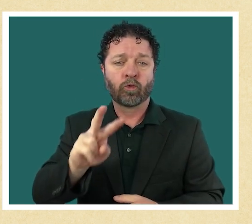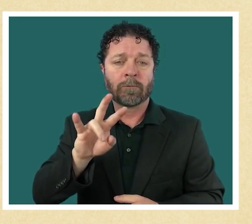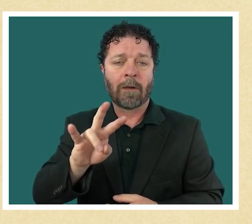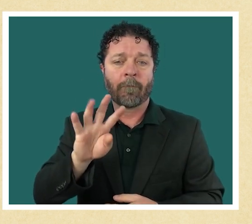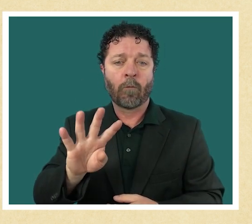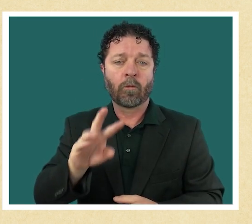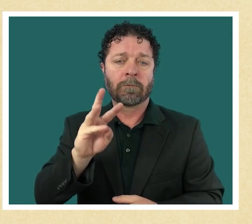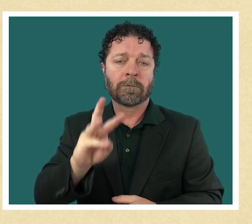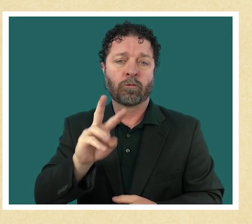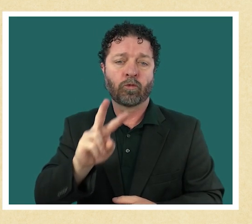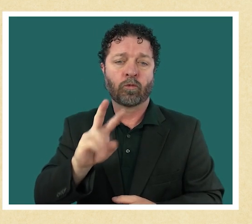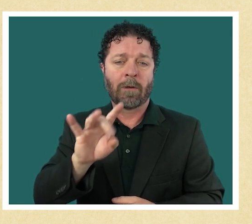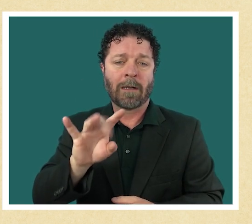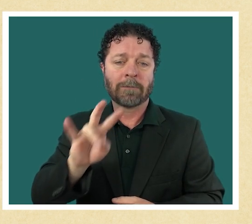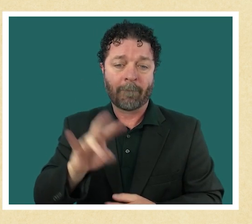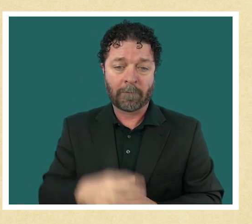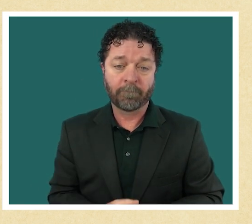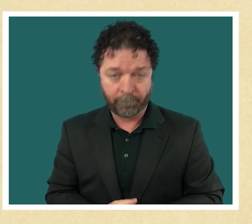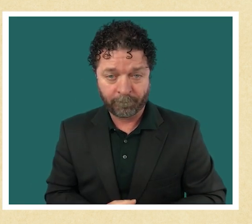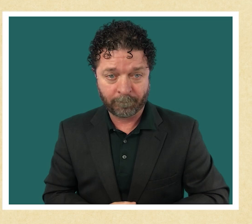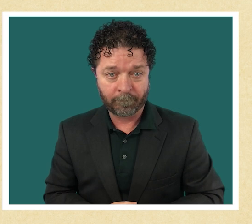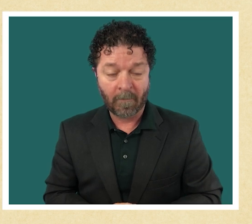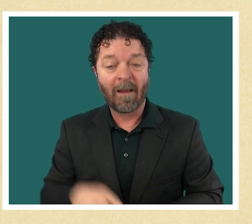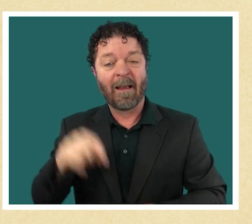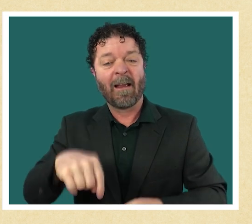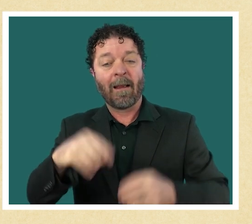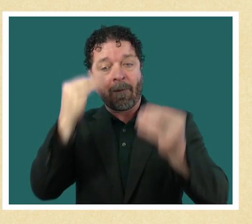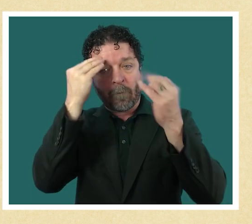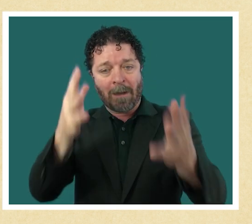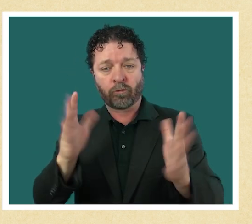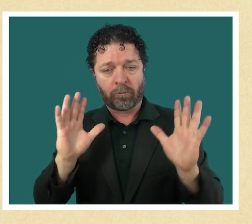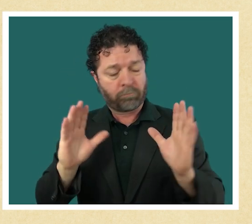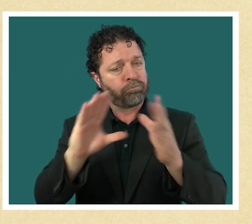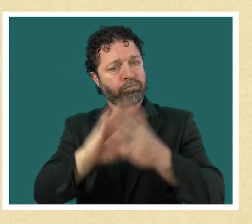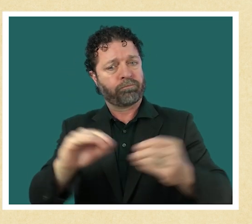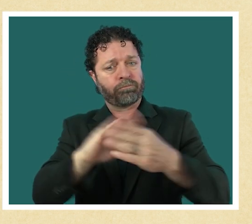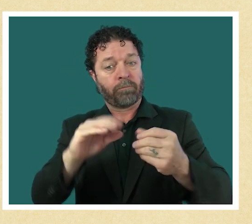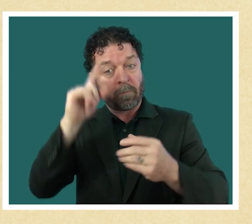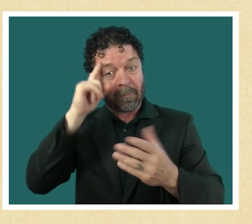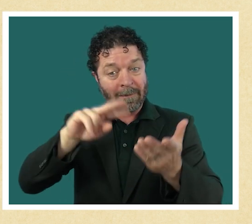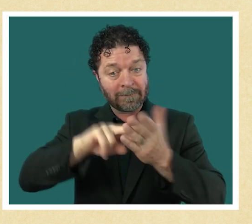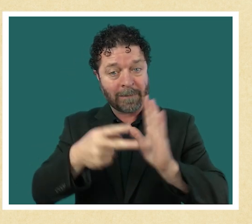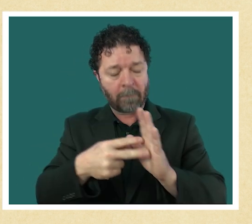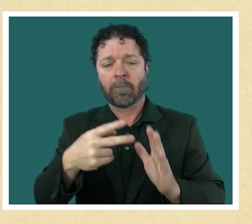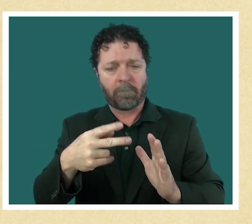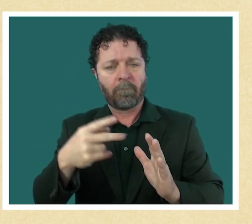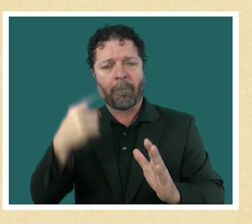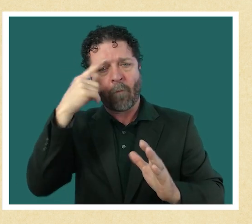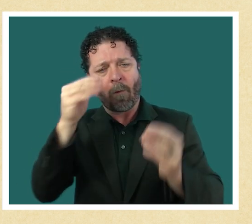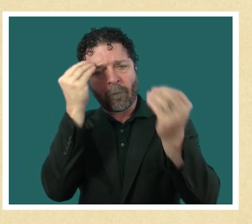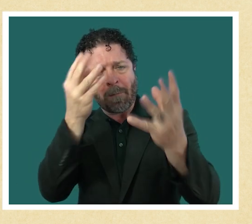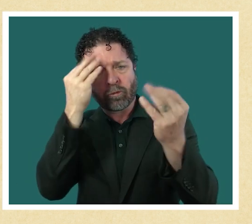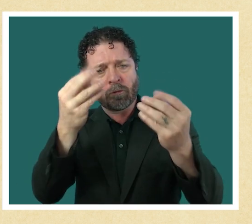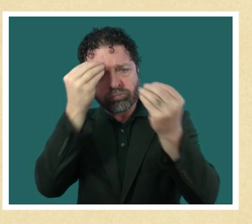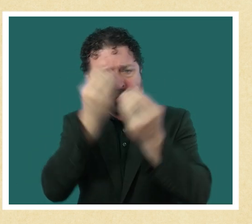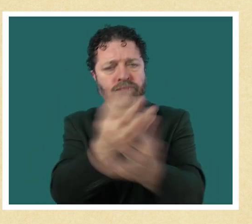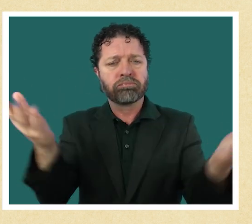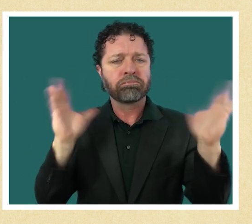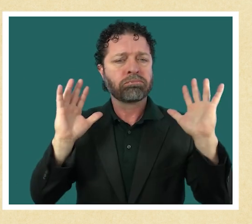602-274-6287. The information presented is intended to be used for informational purposes only and is not legal advice. If